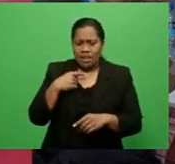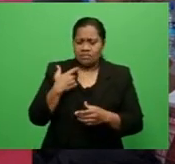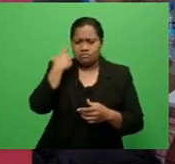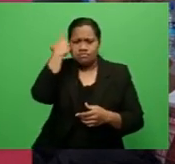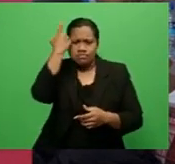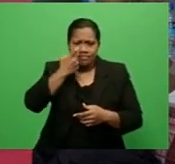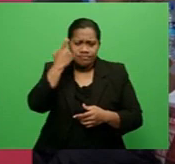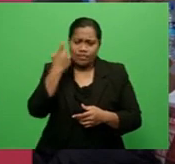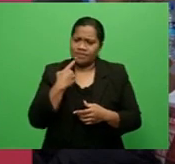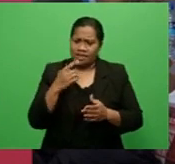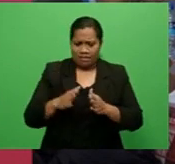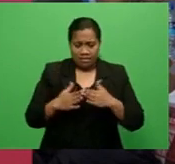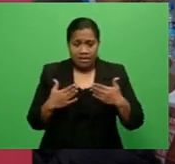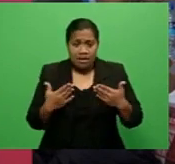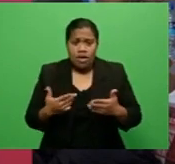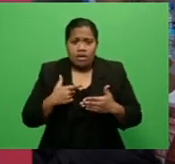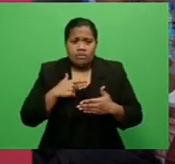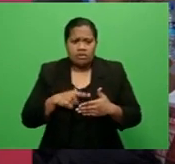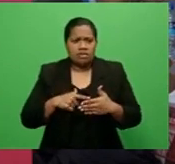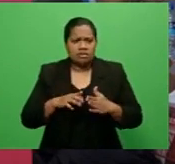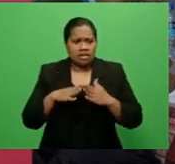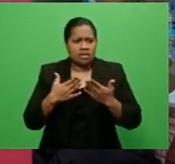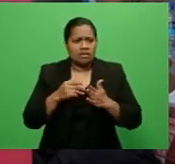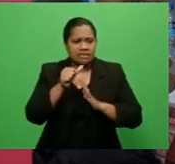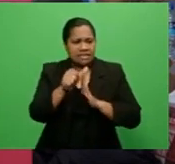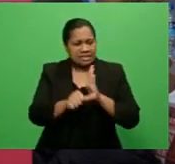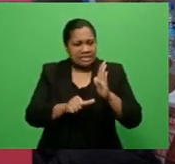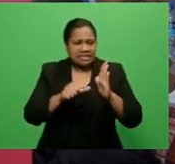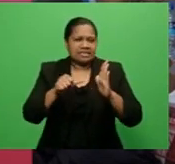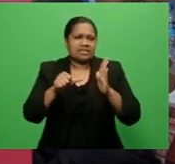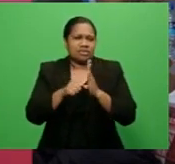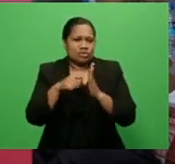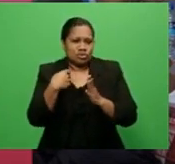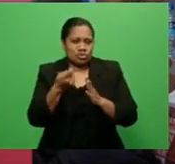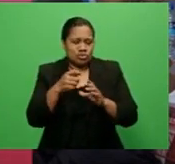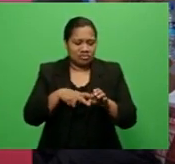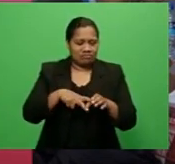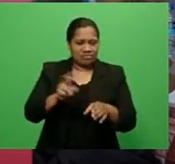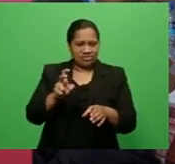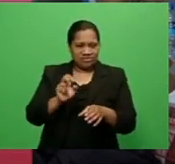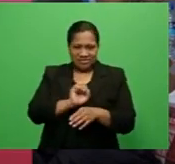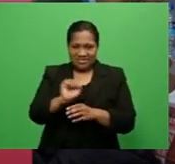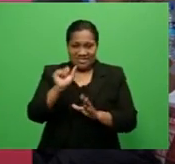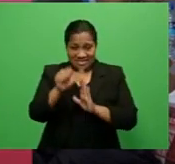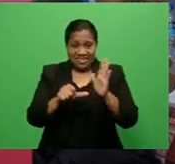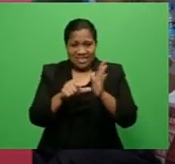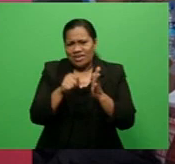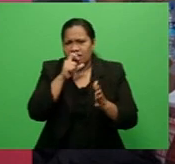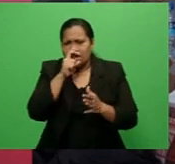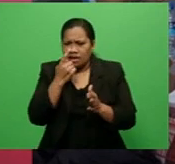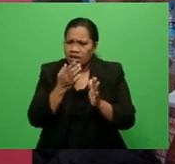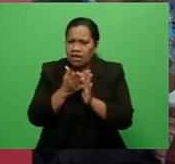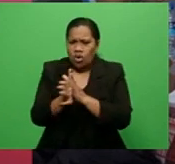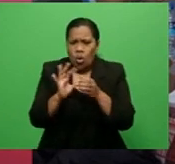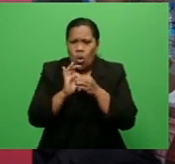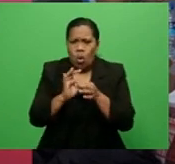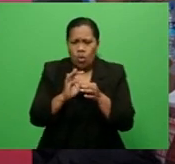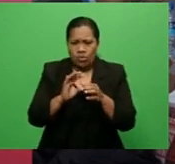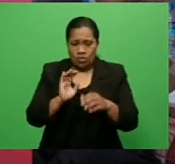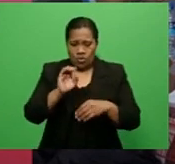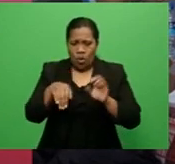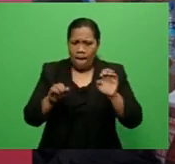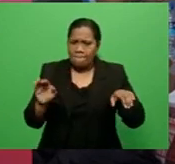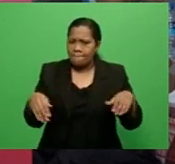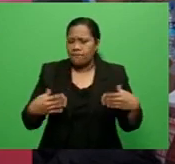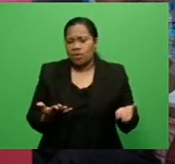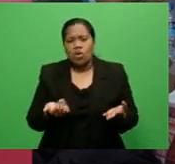now because they are aging, they are very close to their retirement age, they may not be able to own a home. They have